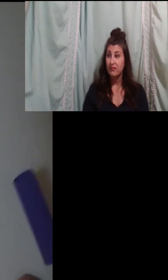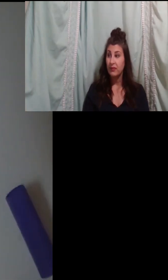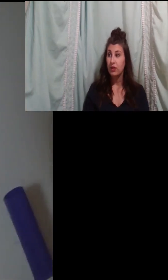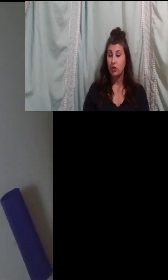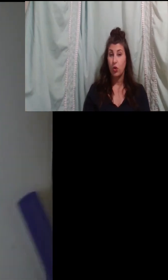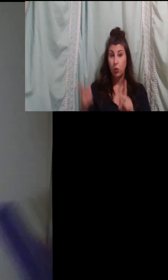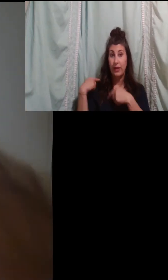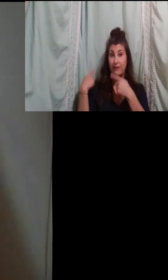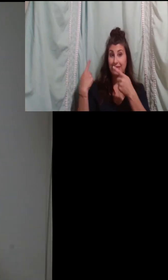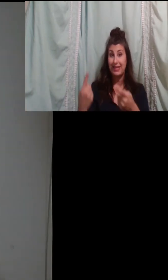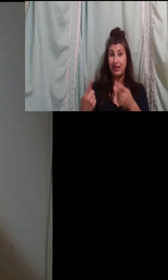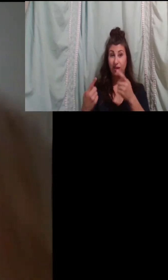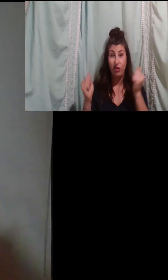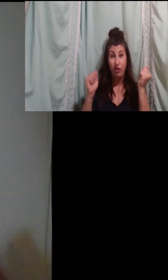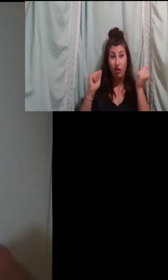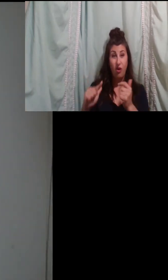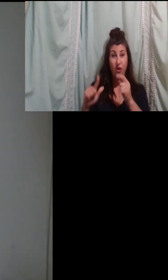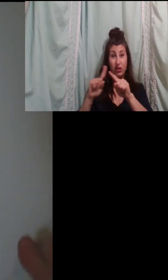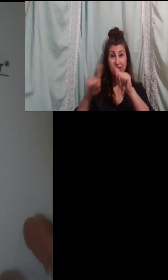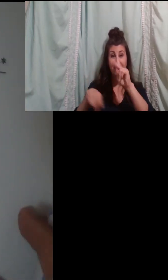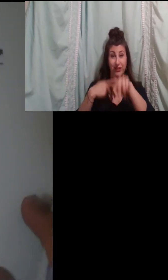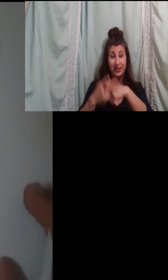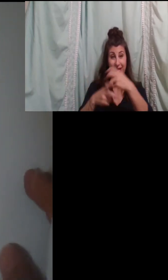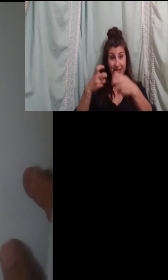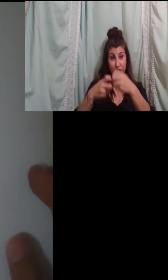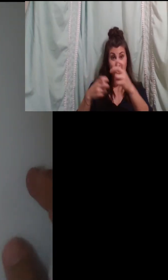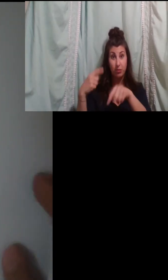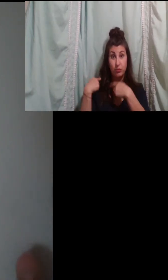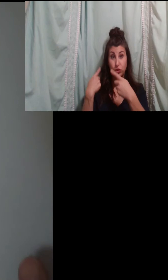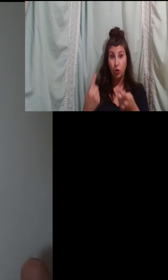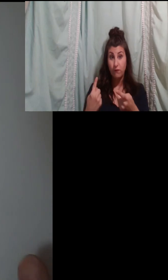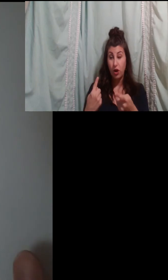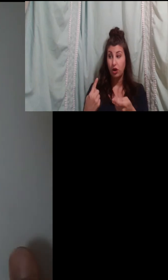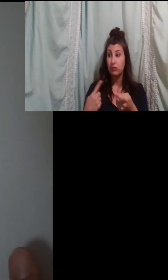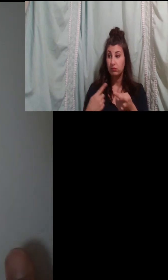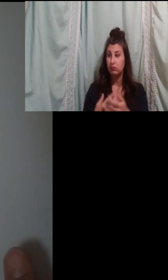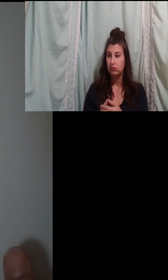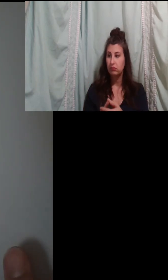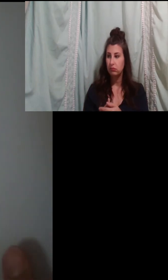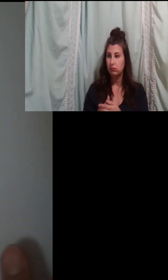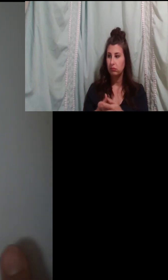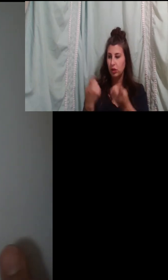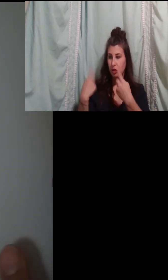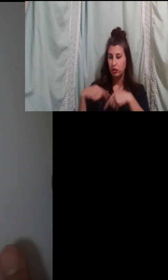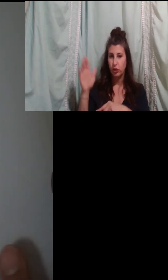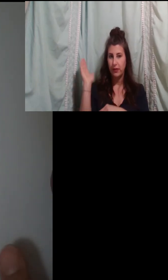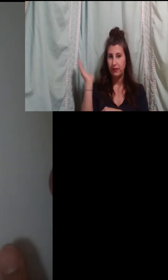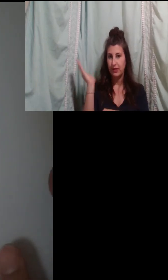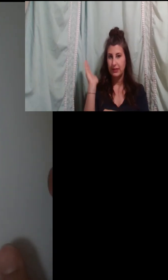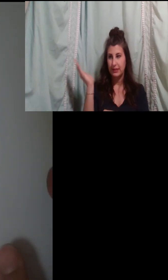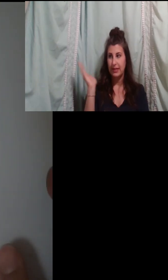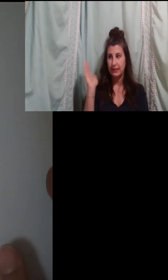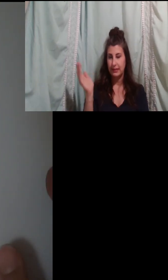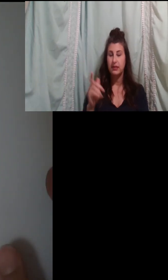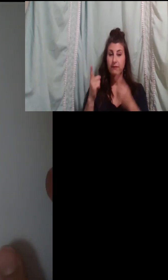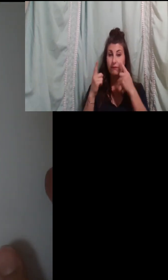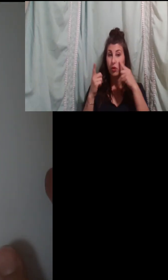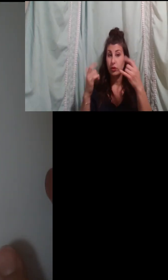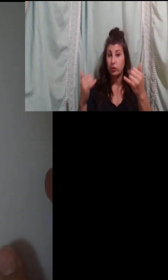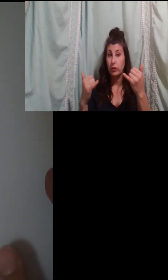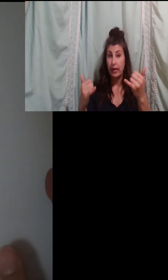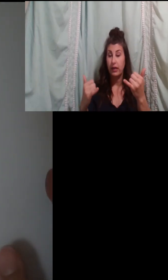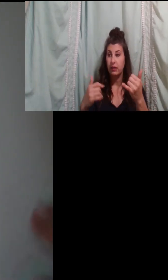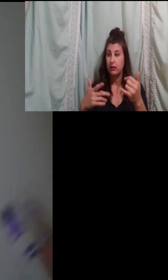Alright, so we've seen all of these types of problems so far, alright, throughout the lessons that we have